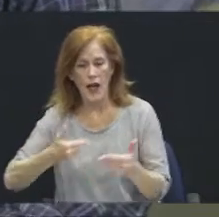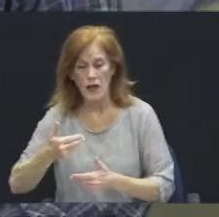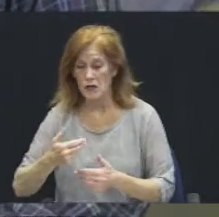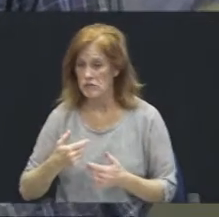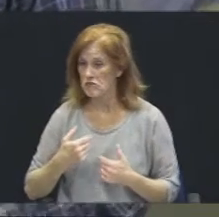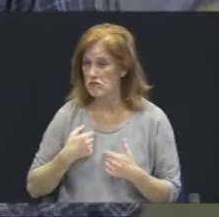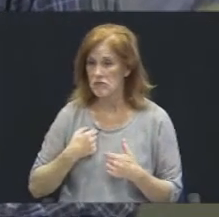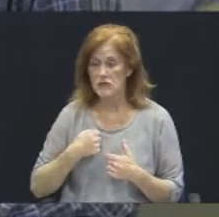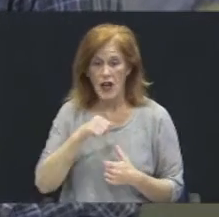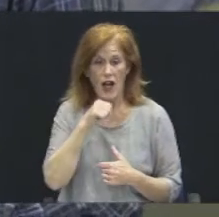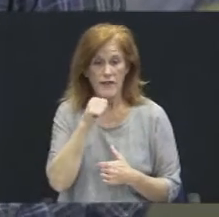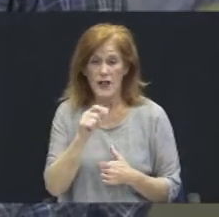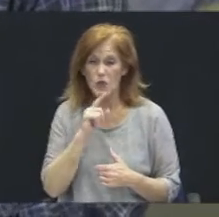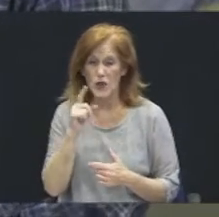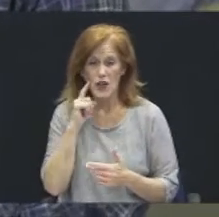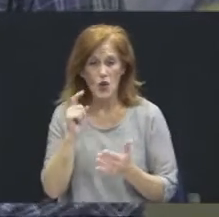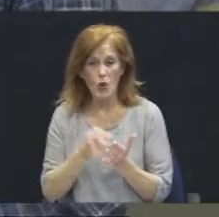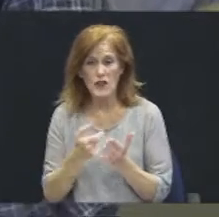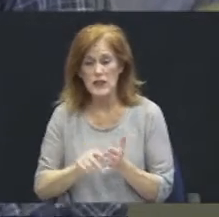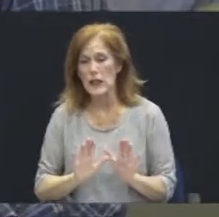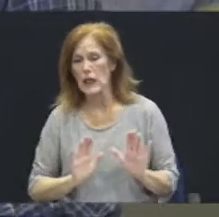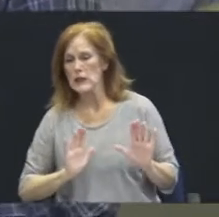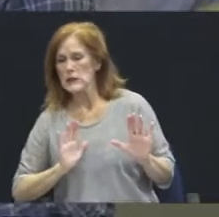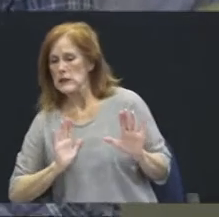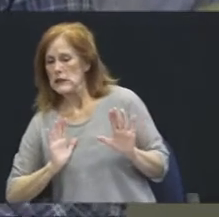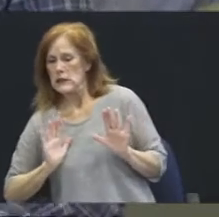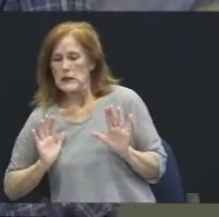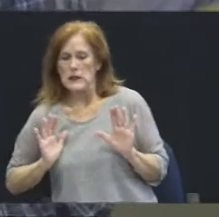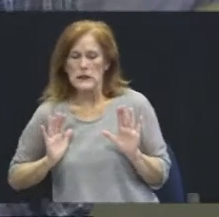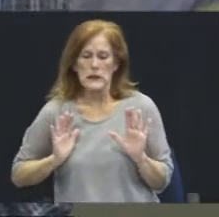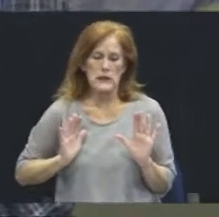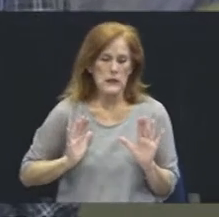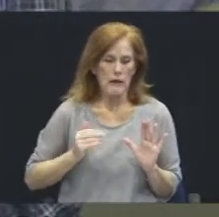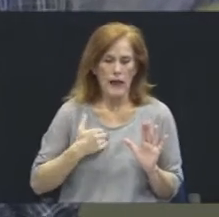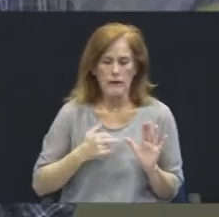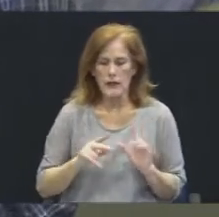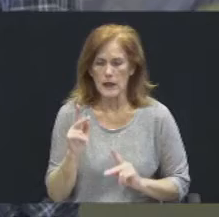from employers on having